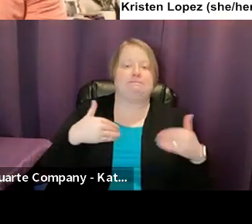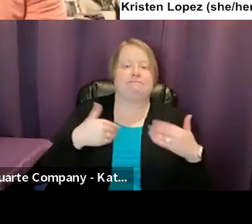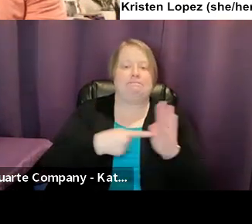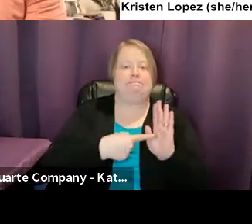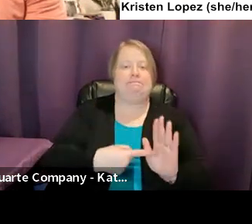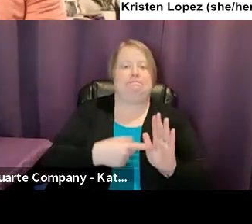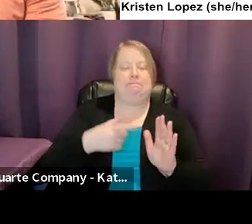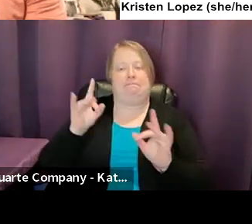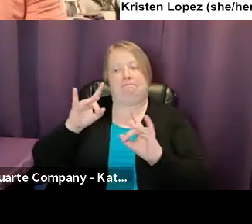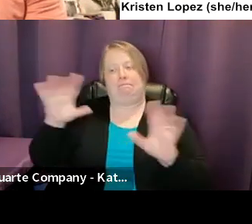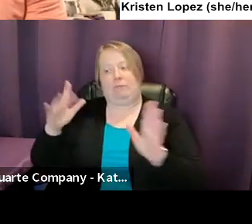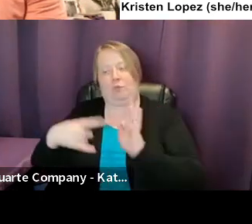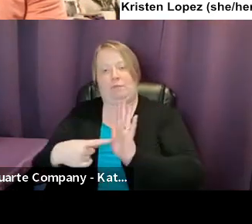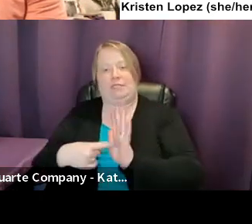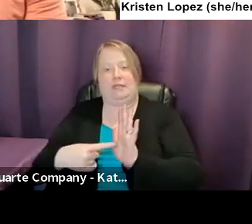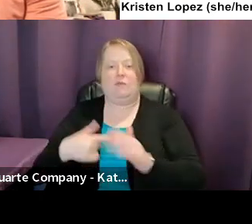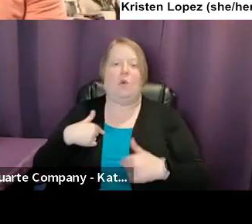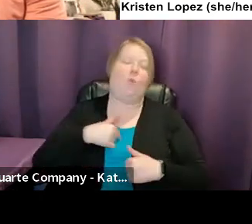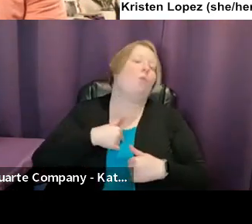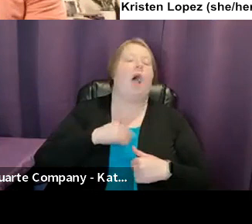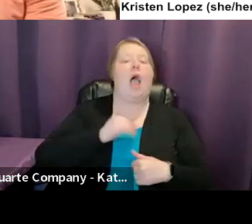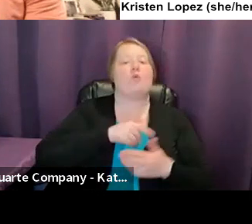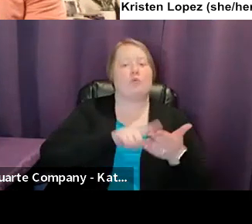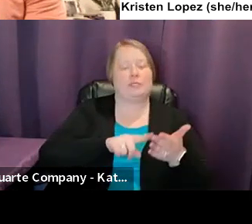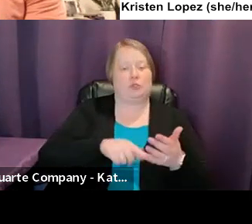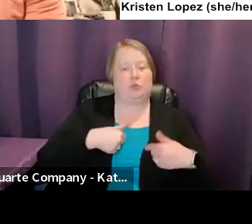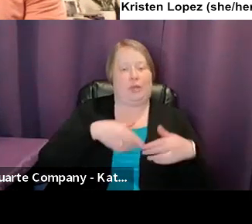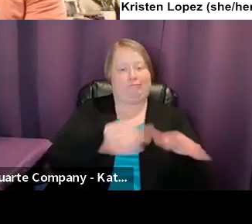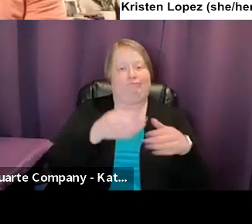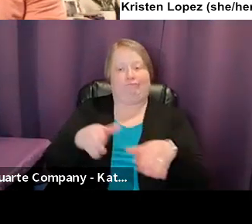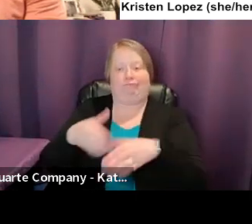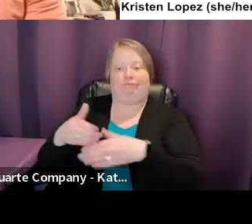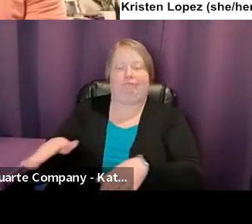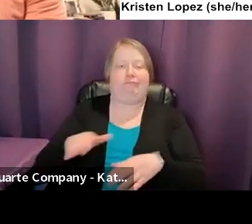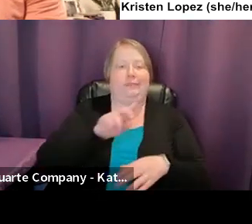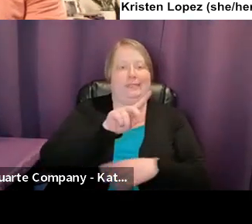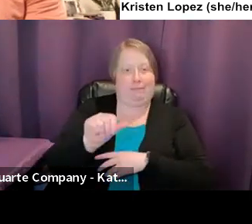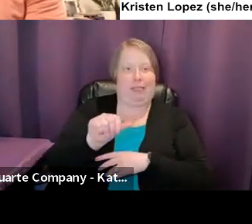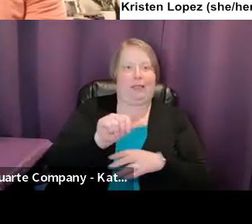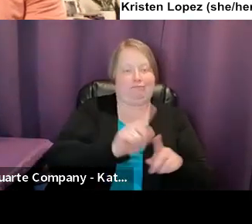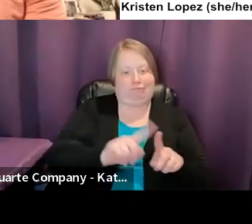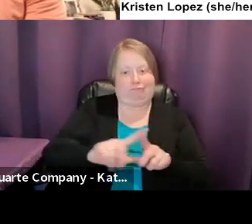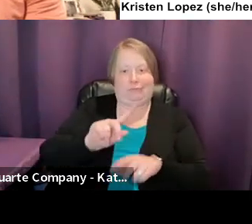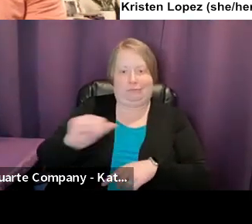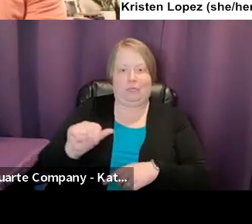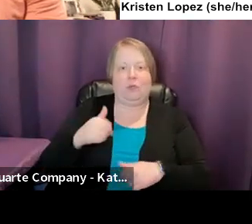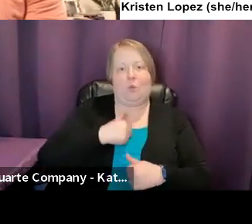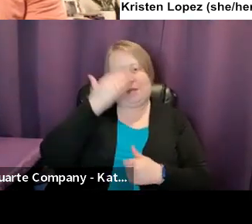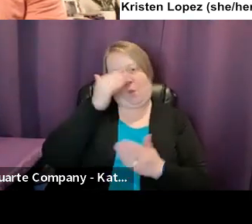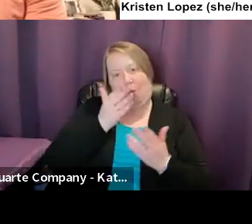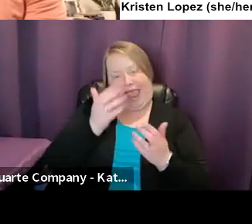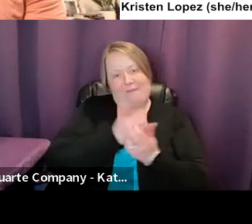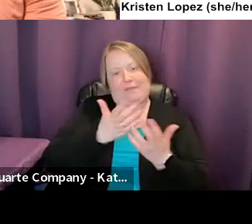we broke down our research by disability. We know everything about these characters,